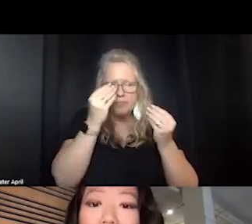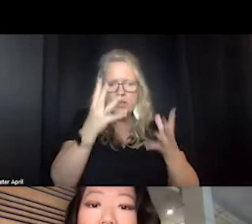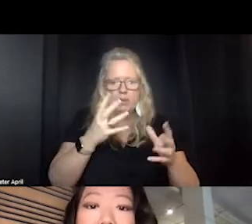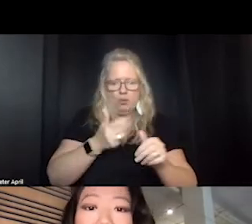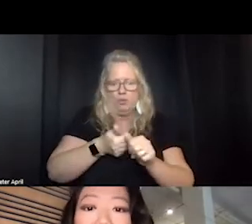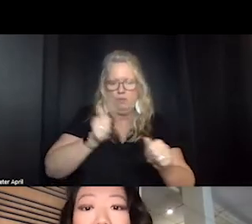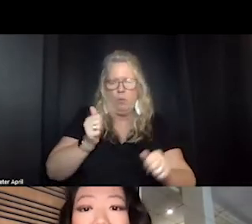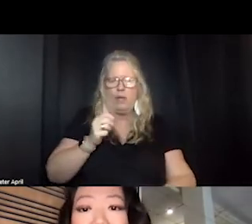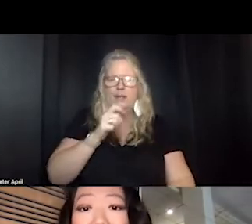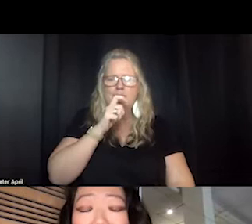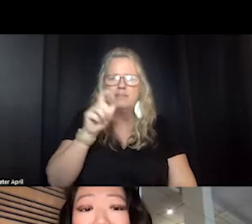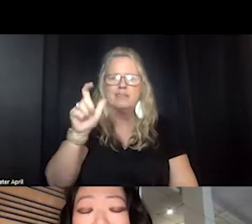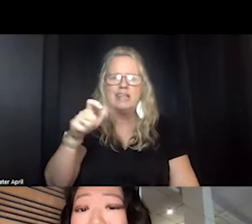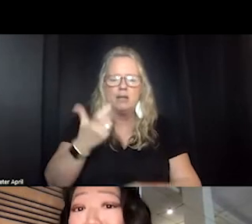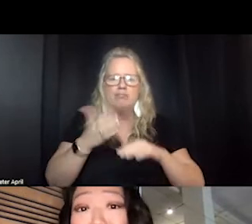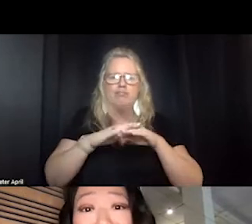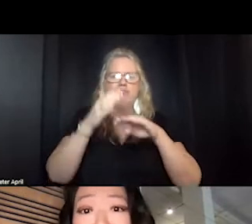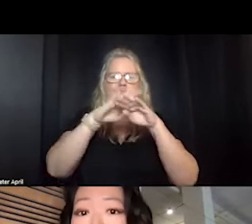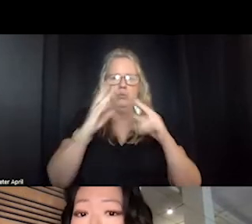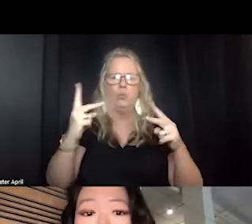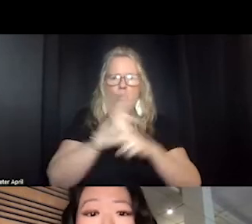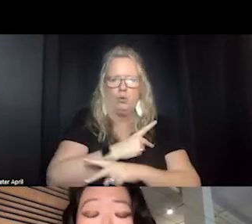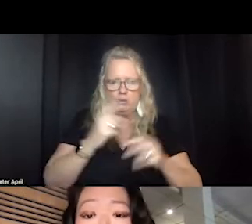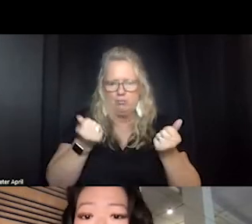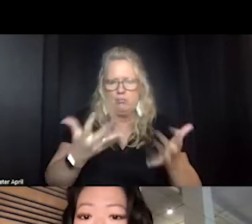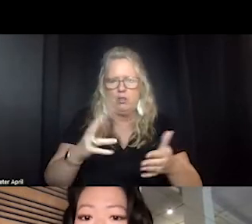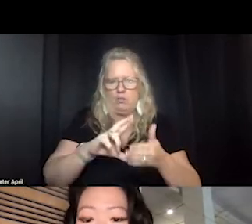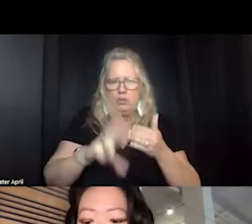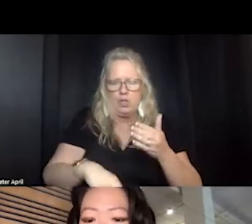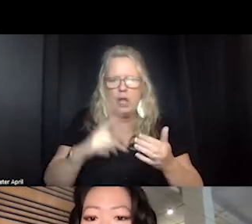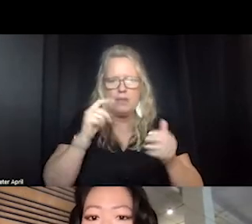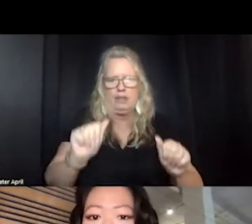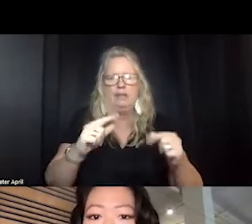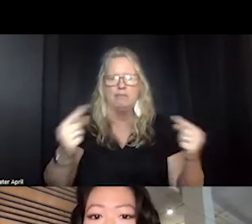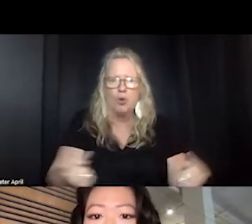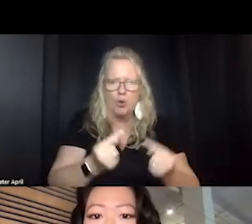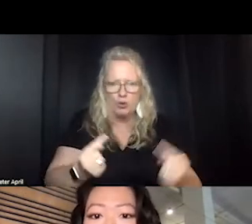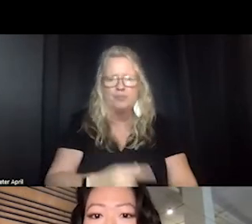avoid unnecessary escalation that could result in someone getting hurt.